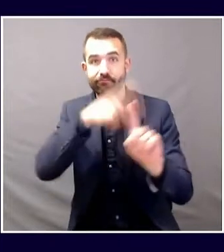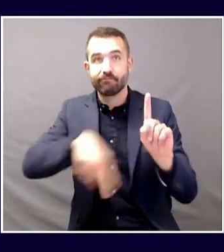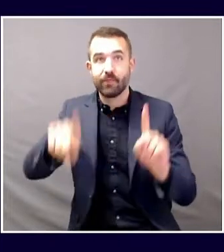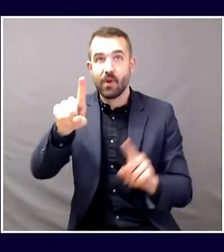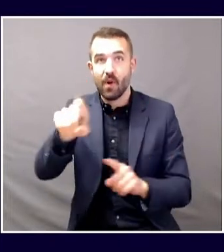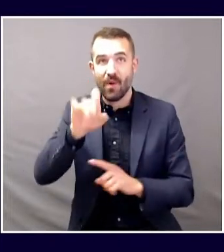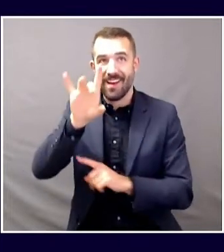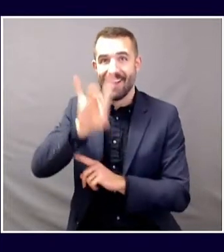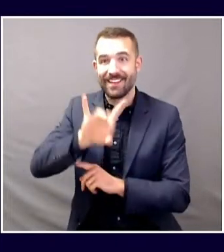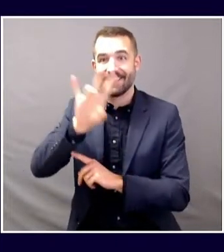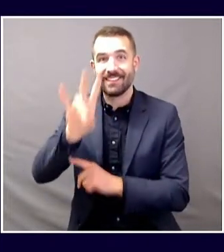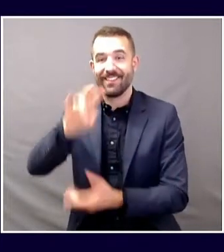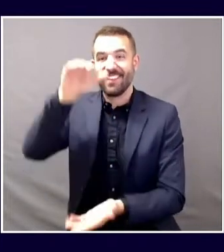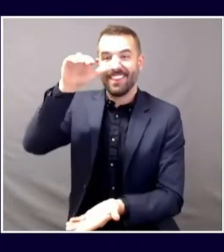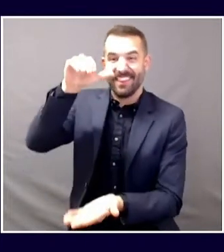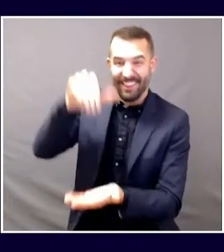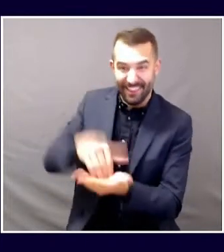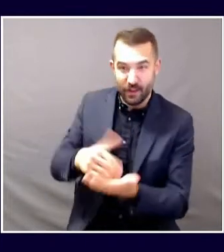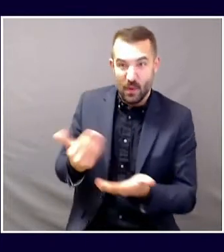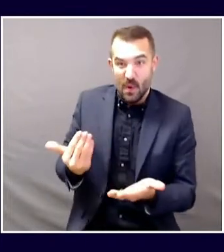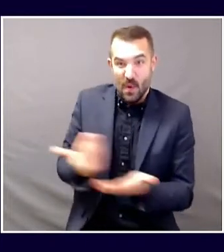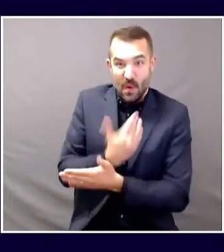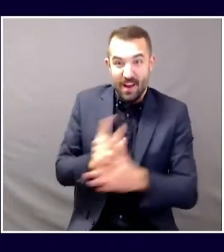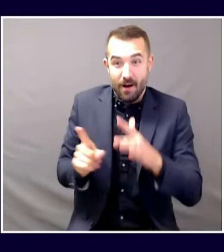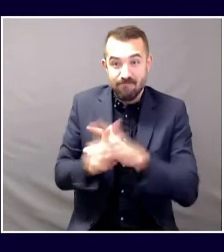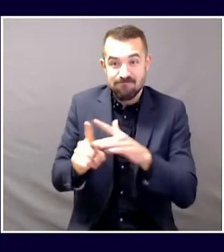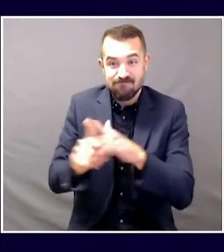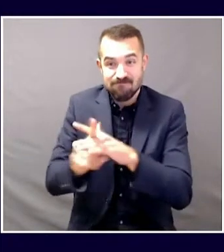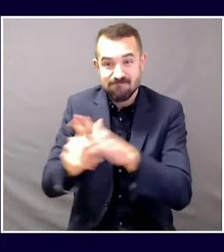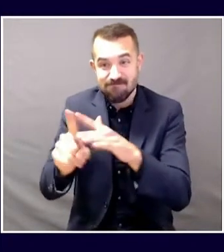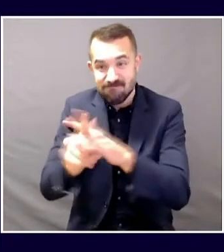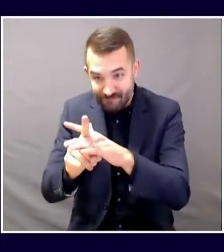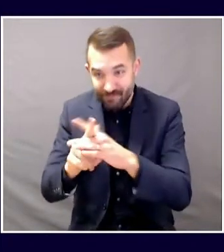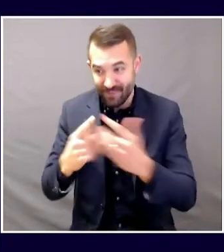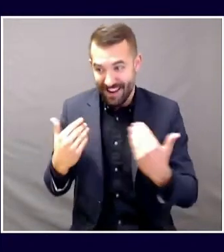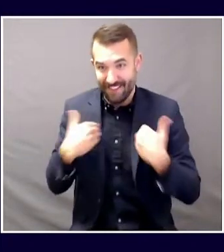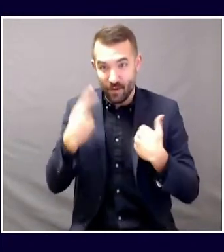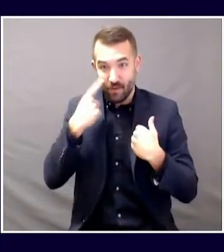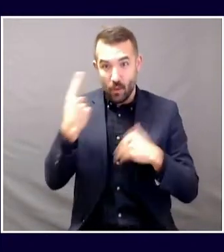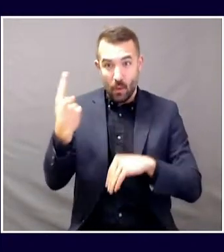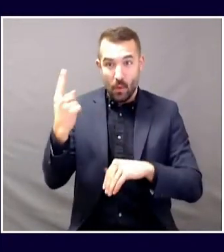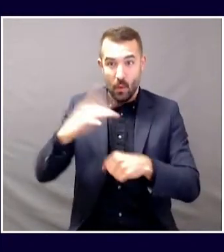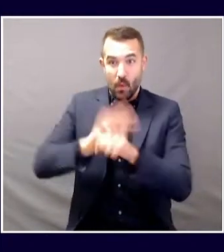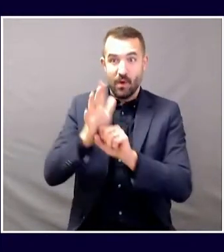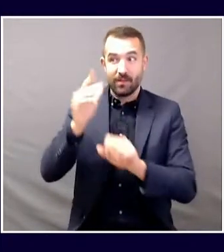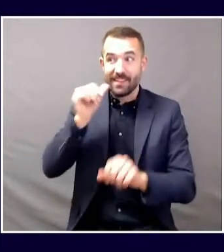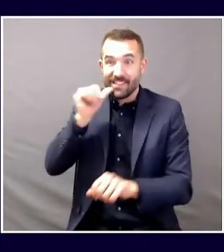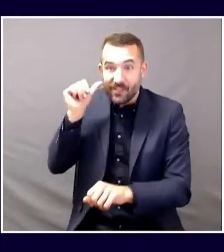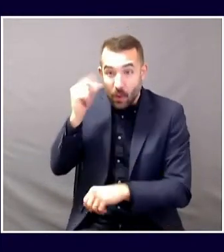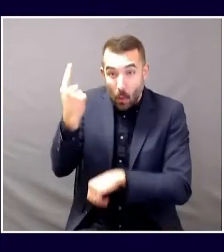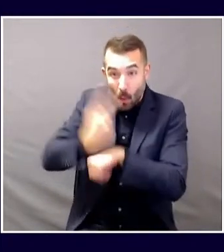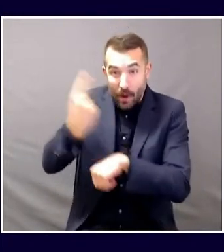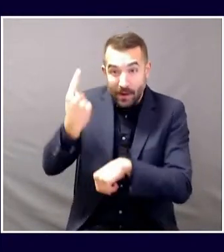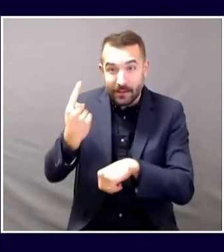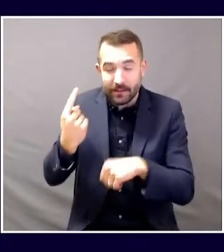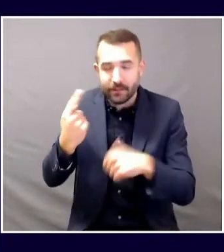187,000 new cases of COVID-19. And their deaths came at a time when